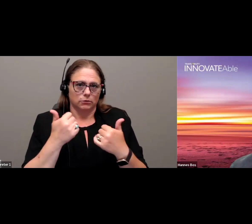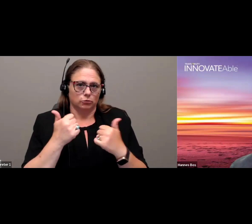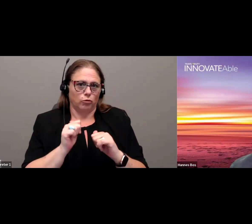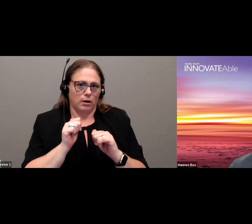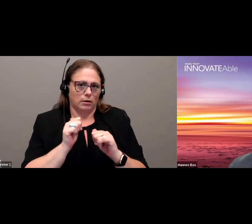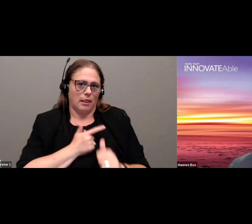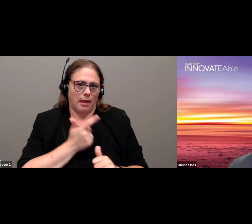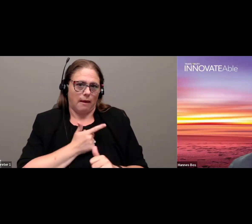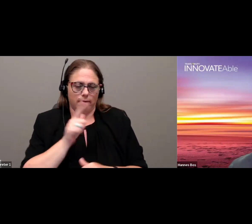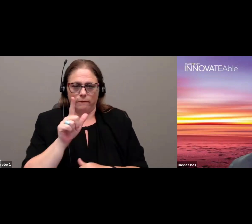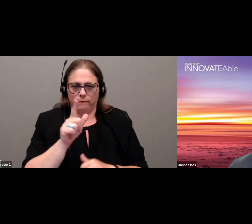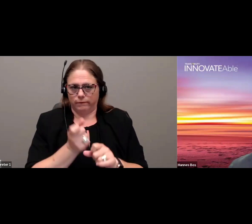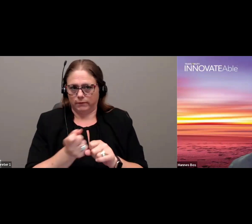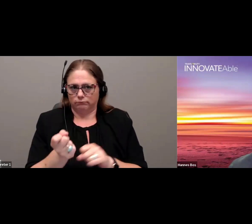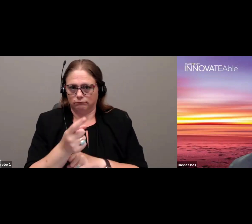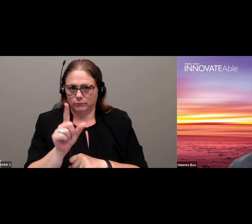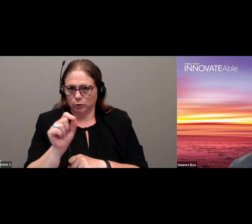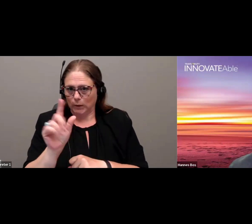2025 Q1